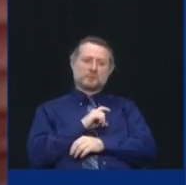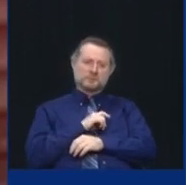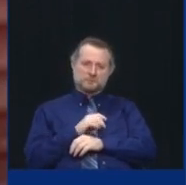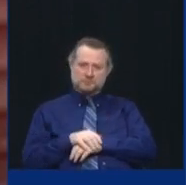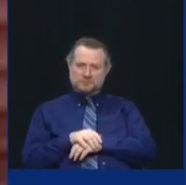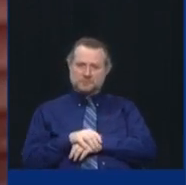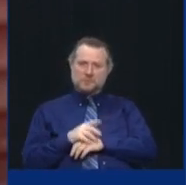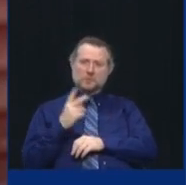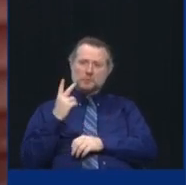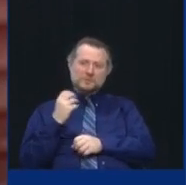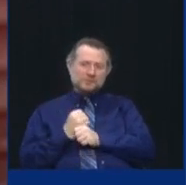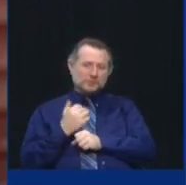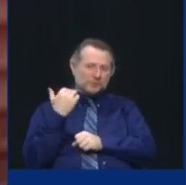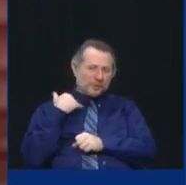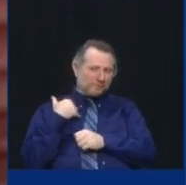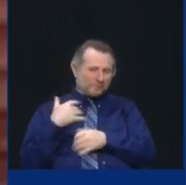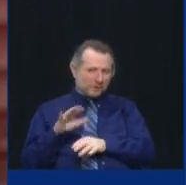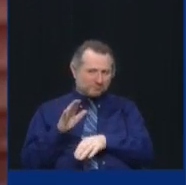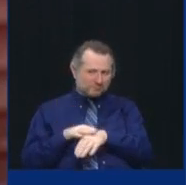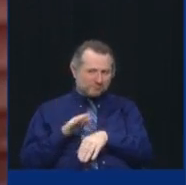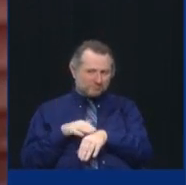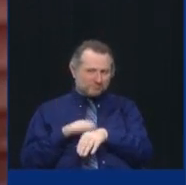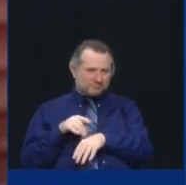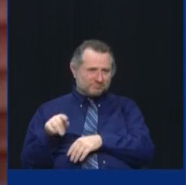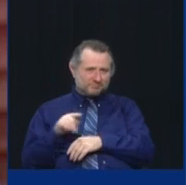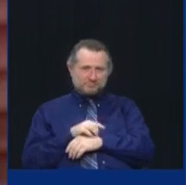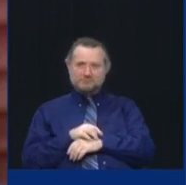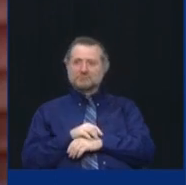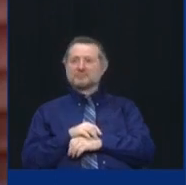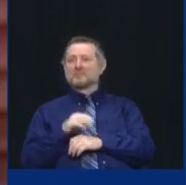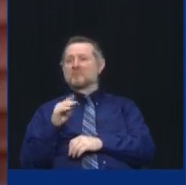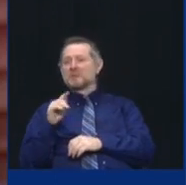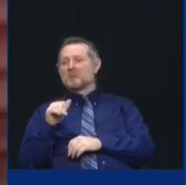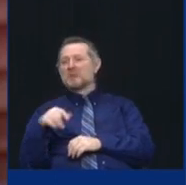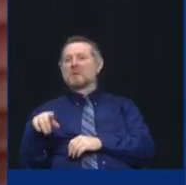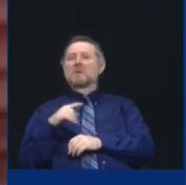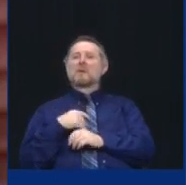ago. And